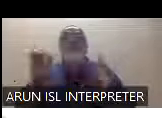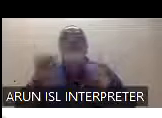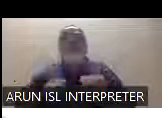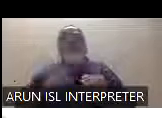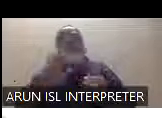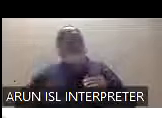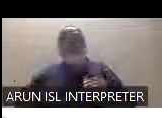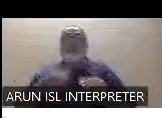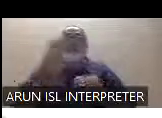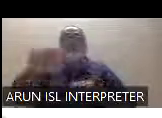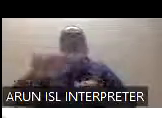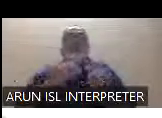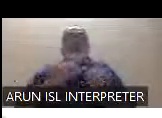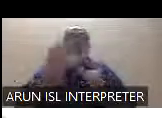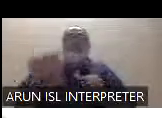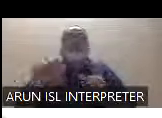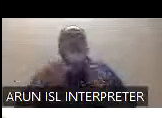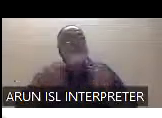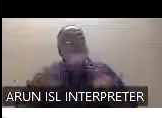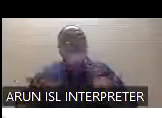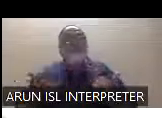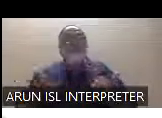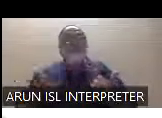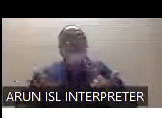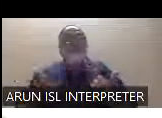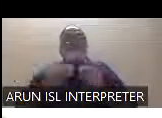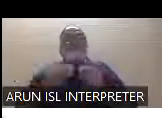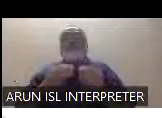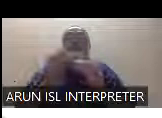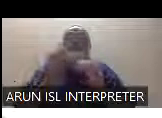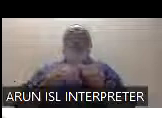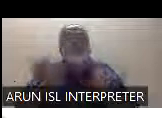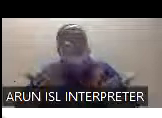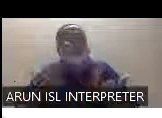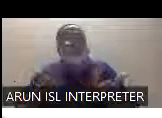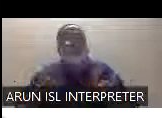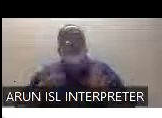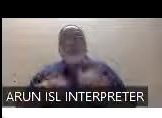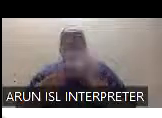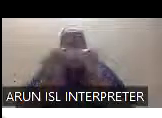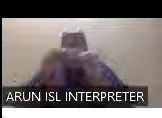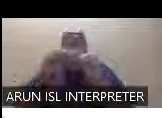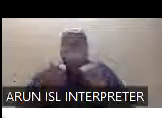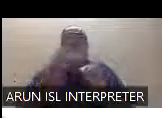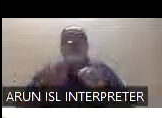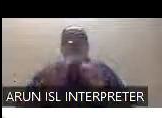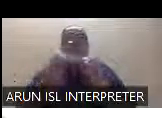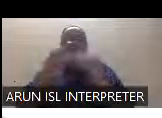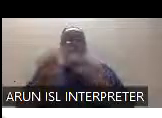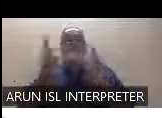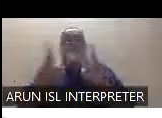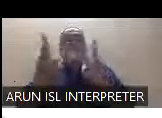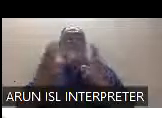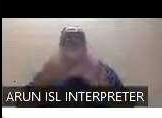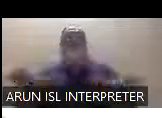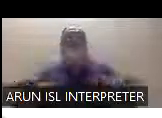gets an admission, but there's no teacher to teach that child in the way the child will understand. And there are so many accessibility issues in the